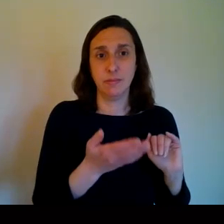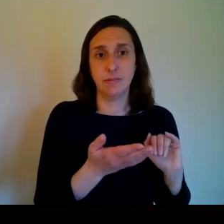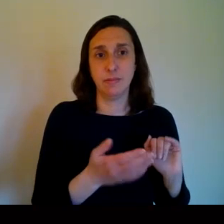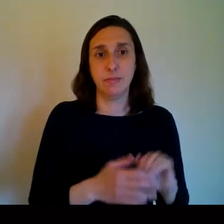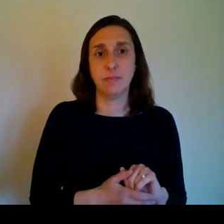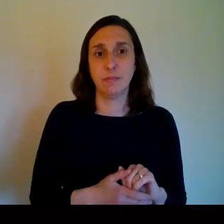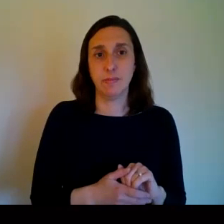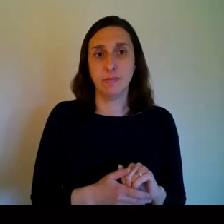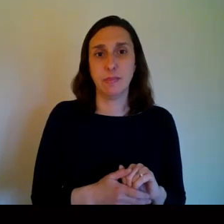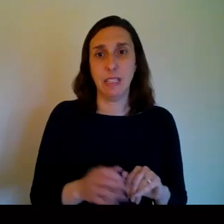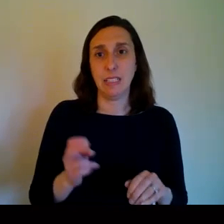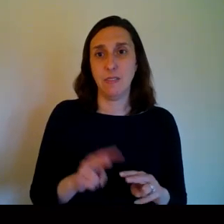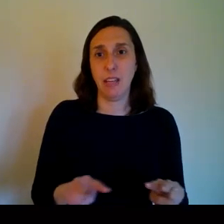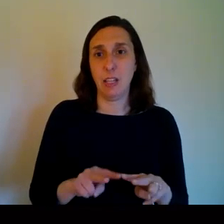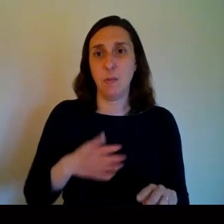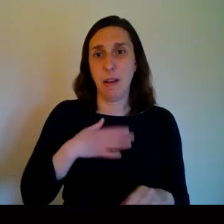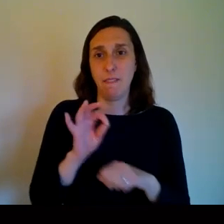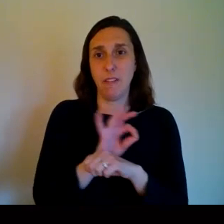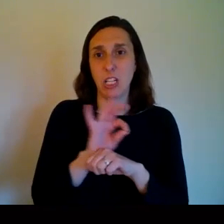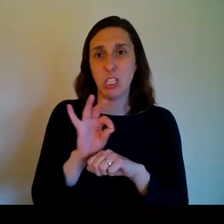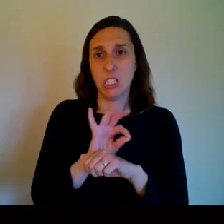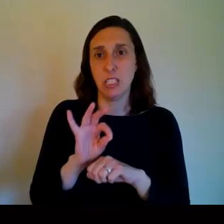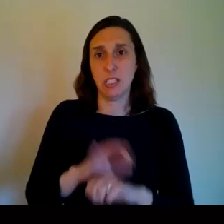is the value of my function at that point.